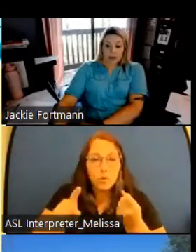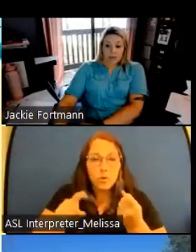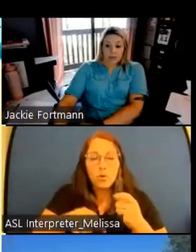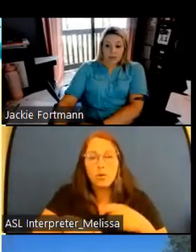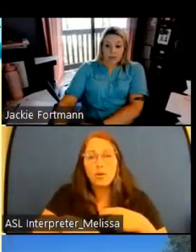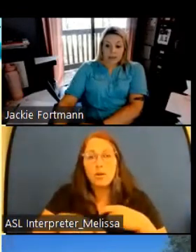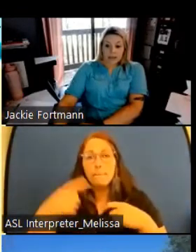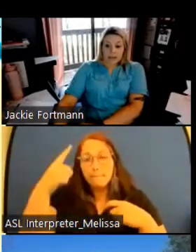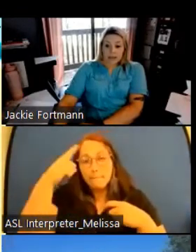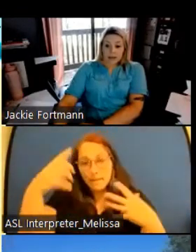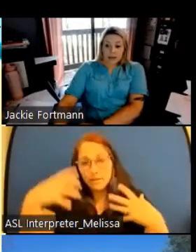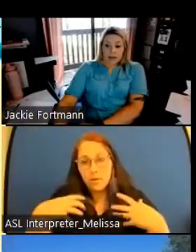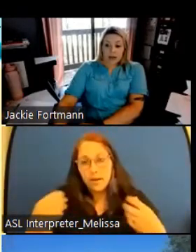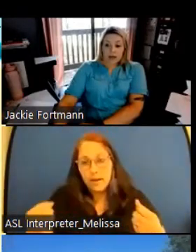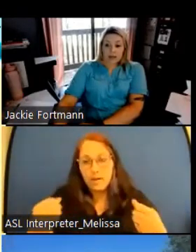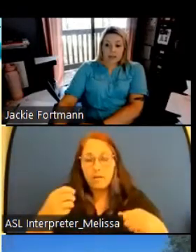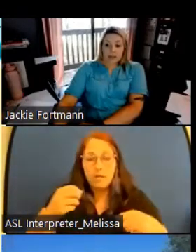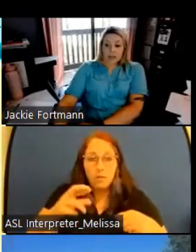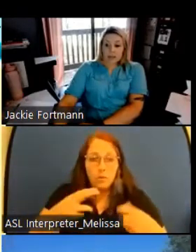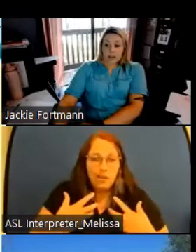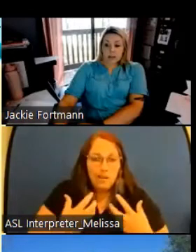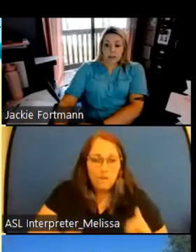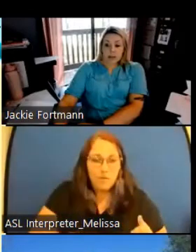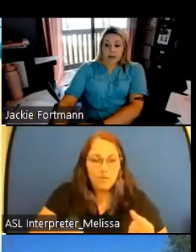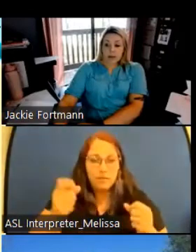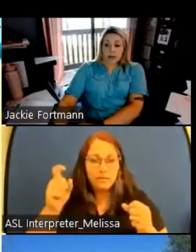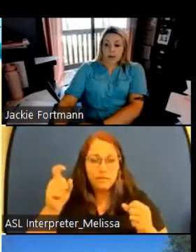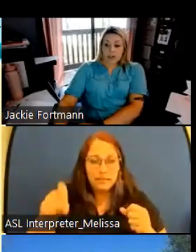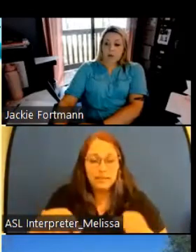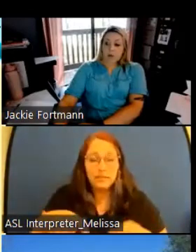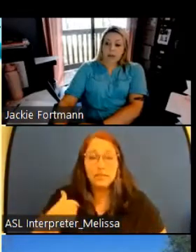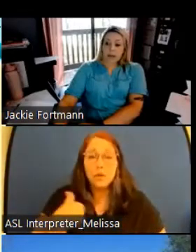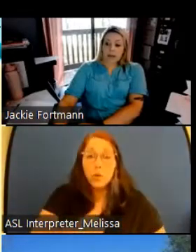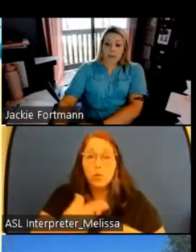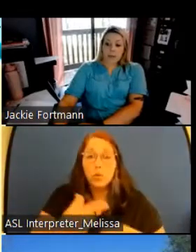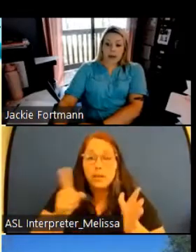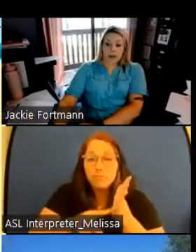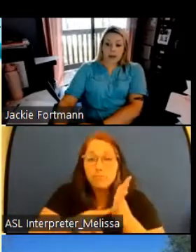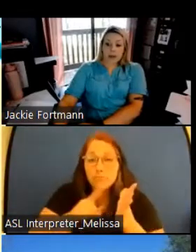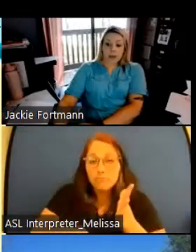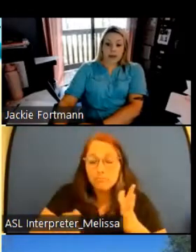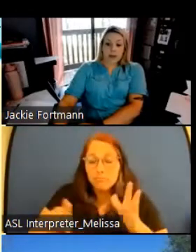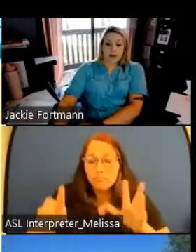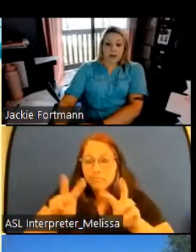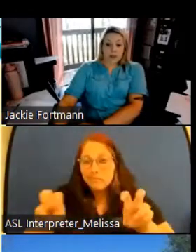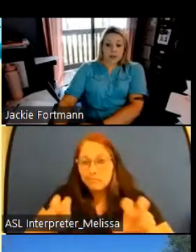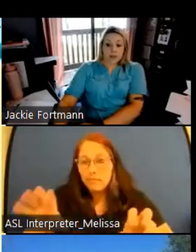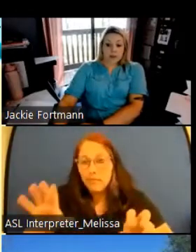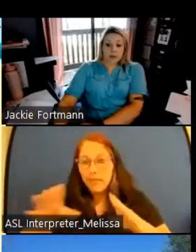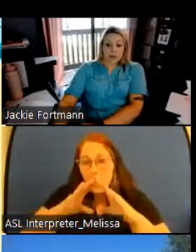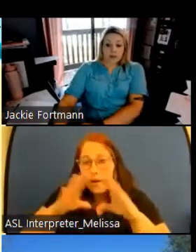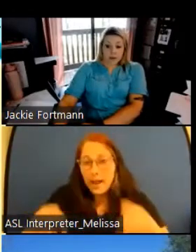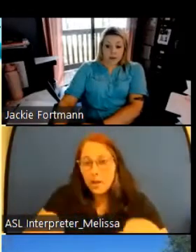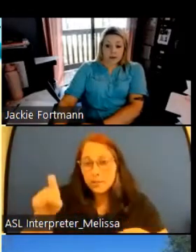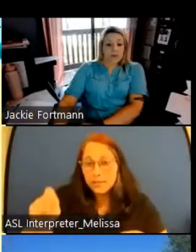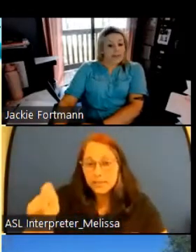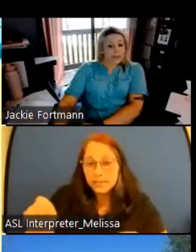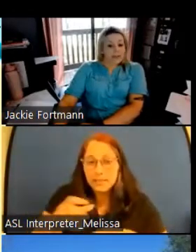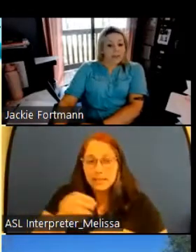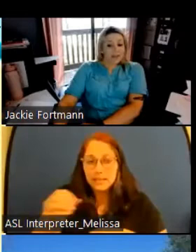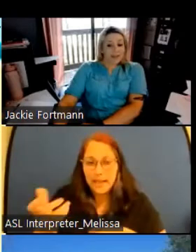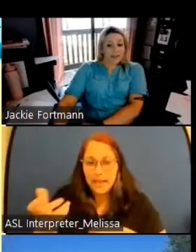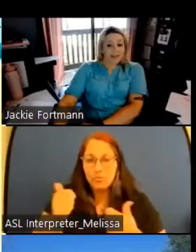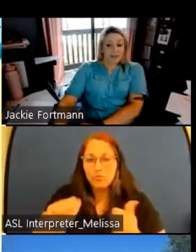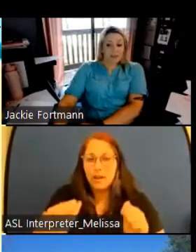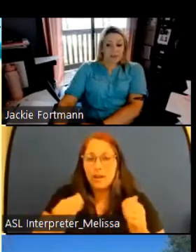management, assessing their housing needs, and then arranging, coordinating, and monitoring the